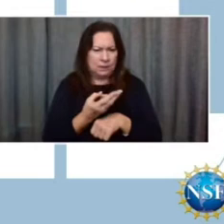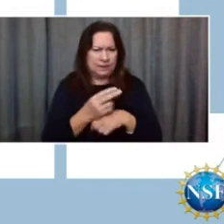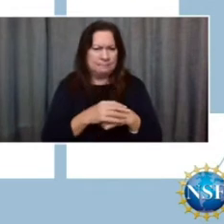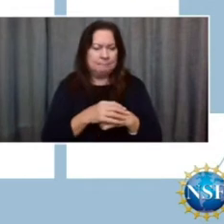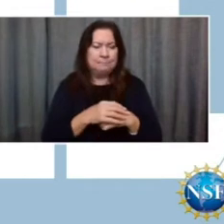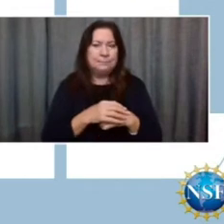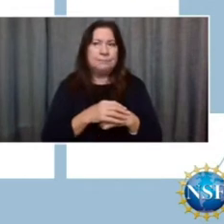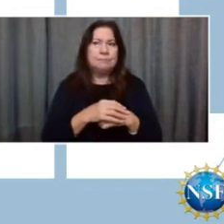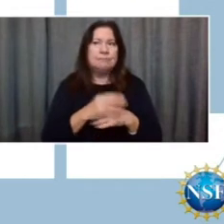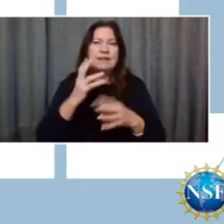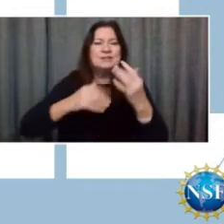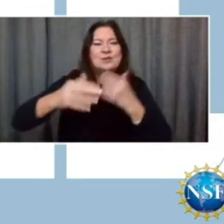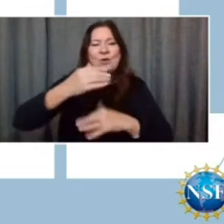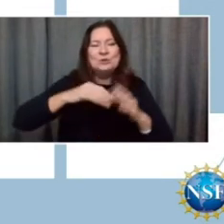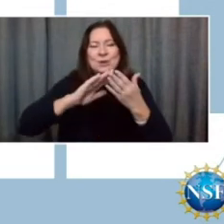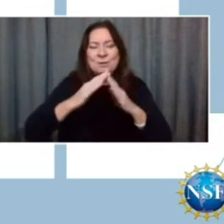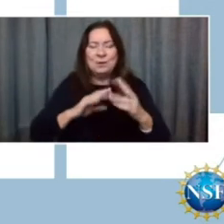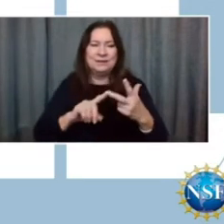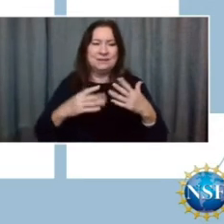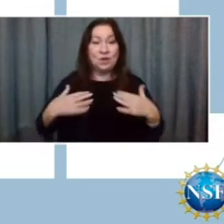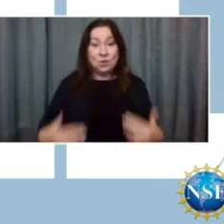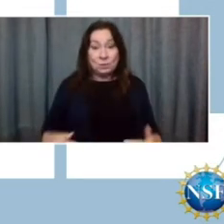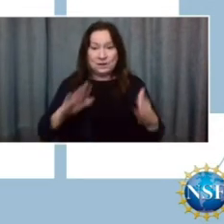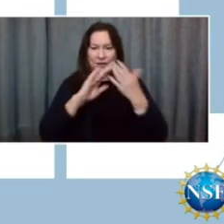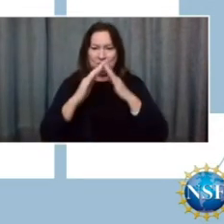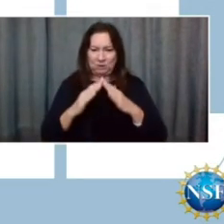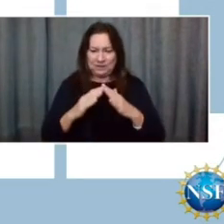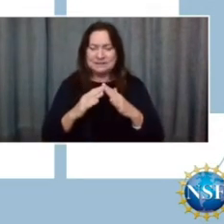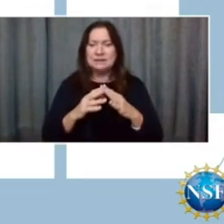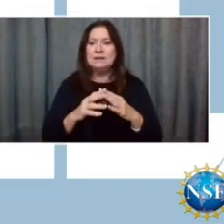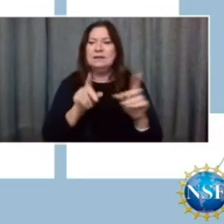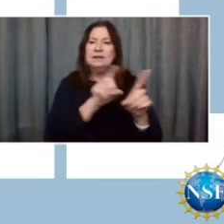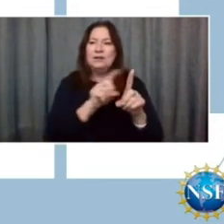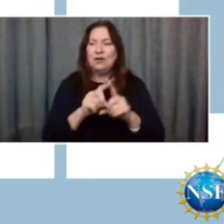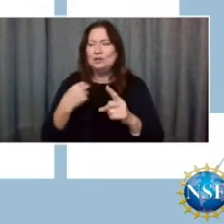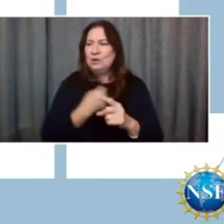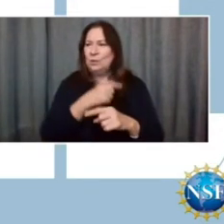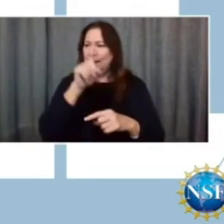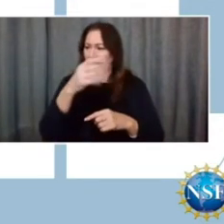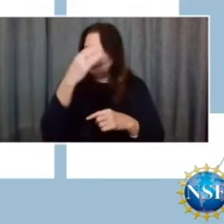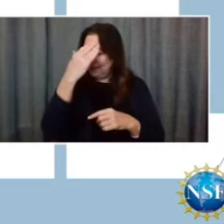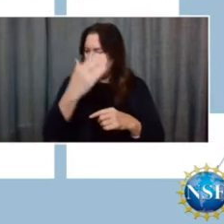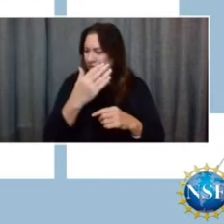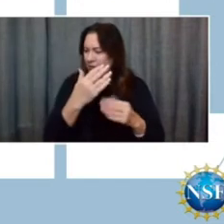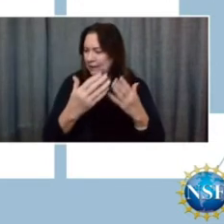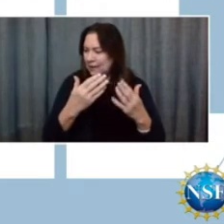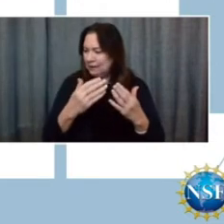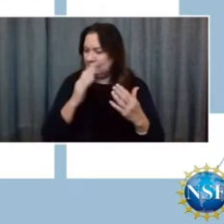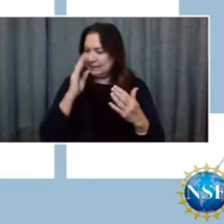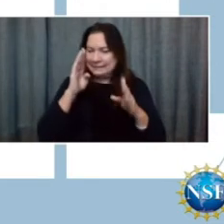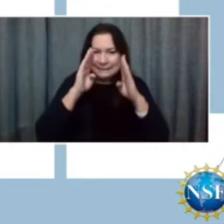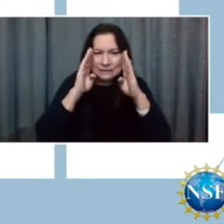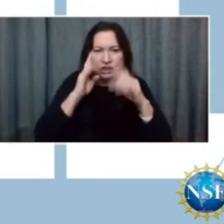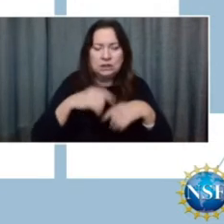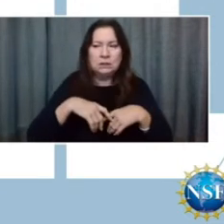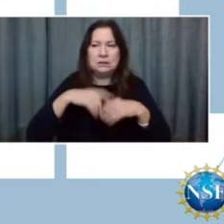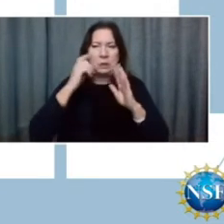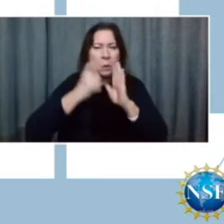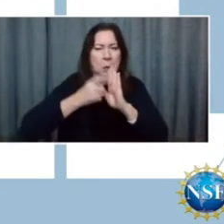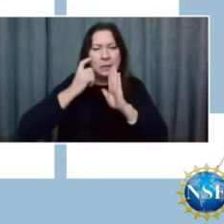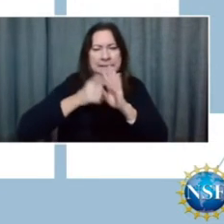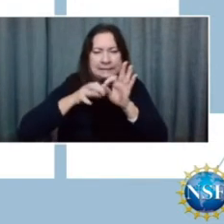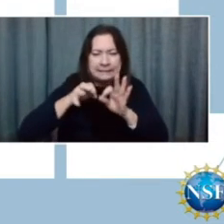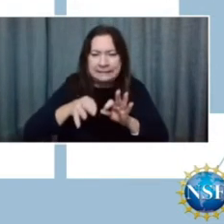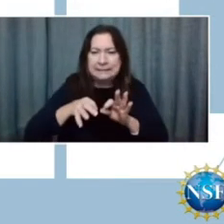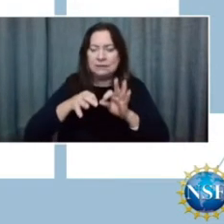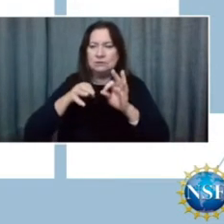social communities, as human communities. And it makes us have to have a kind of attention or a noticing to the details of